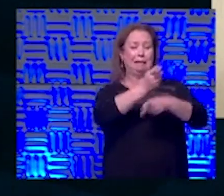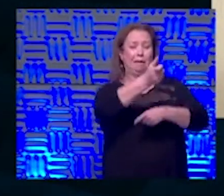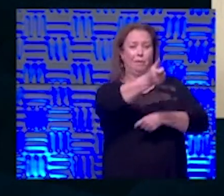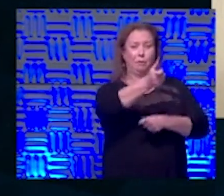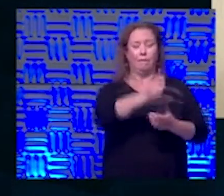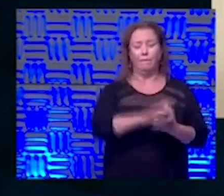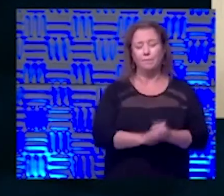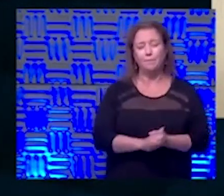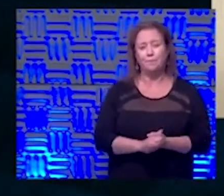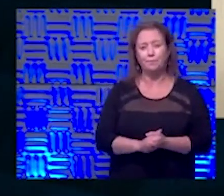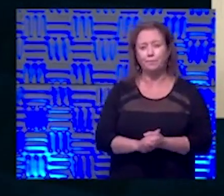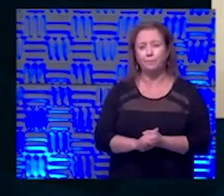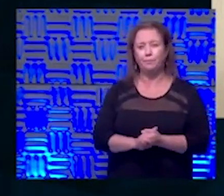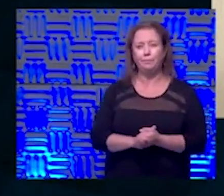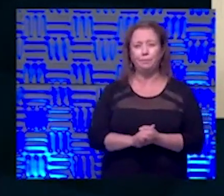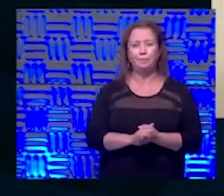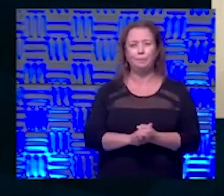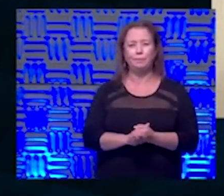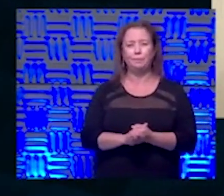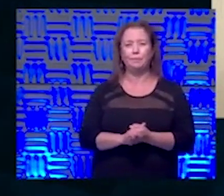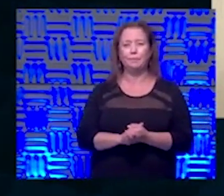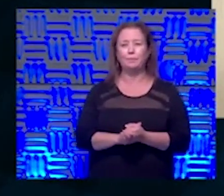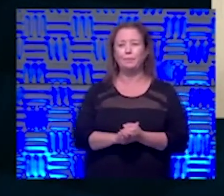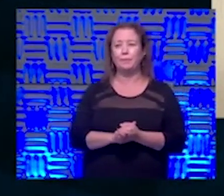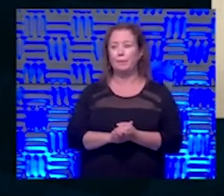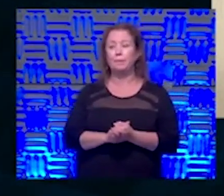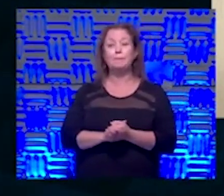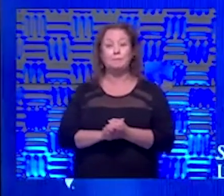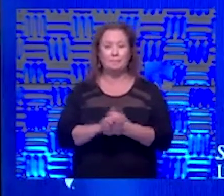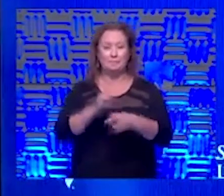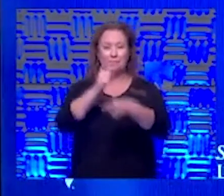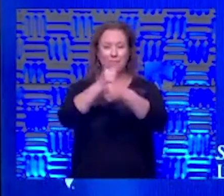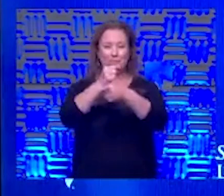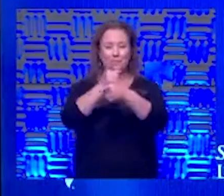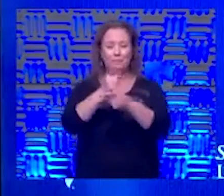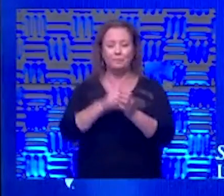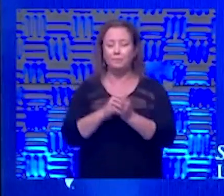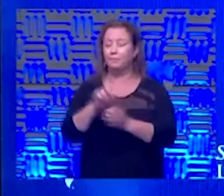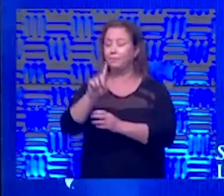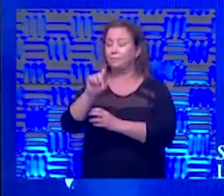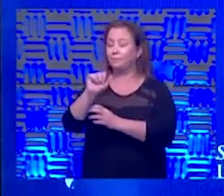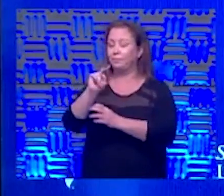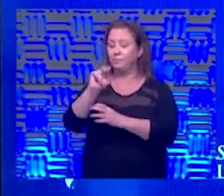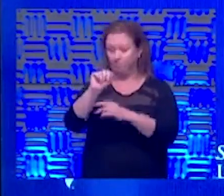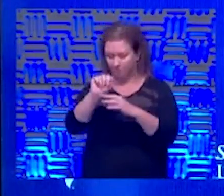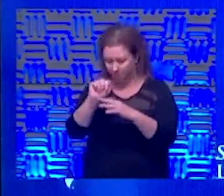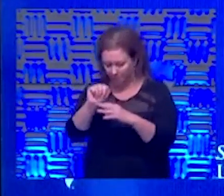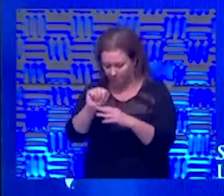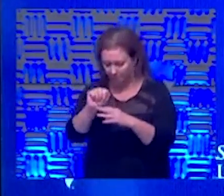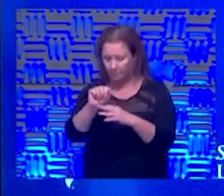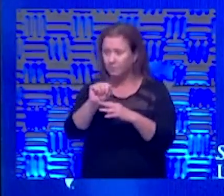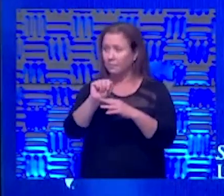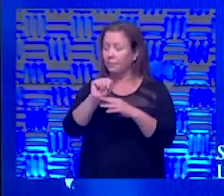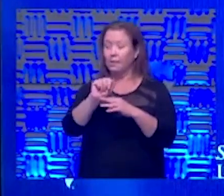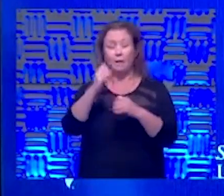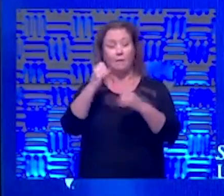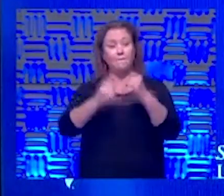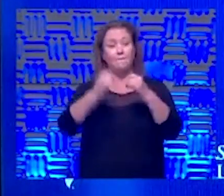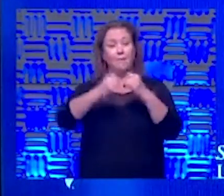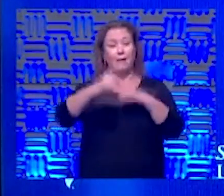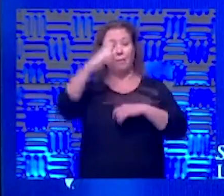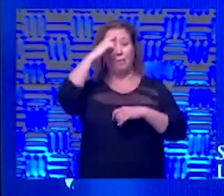home. I think that's exactly right. Absolutely. So, Dana, you or Dr. El Atrouni, final thoughts?